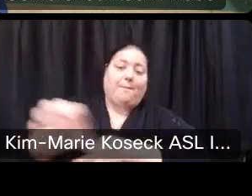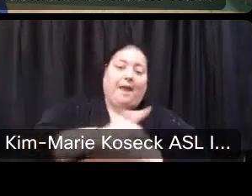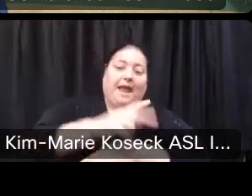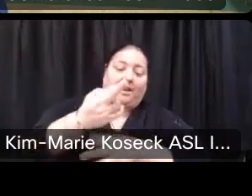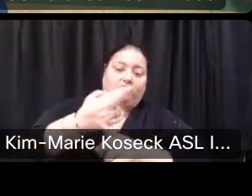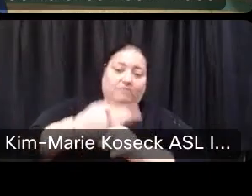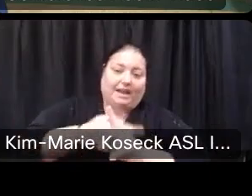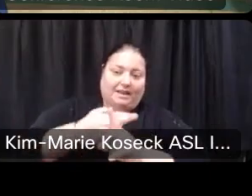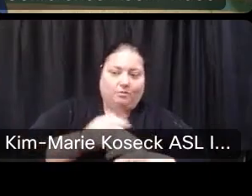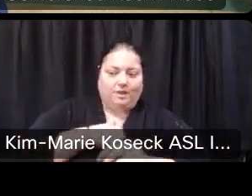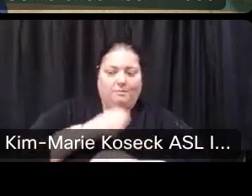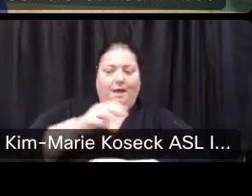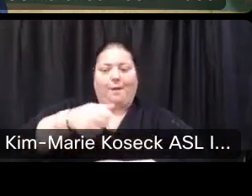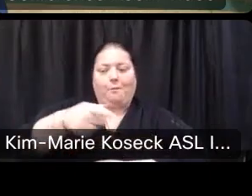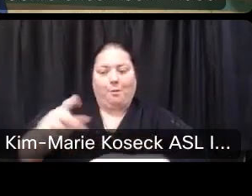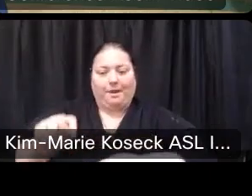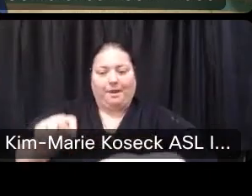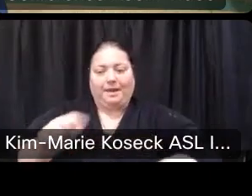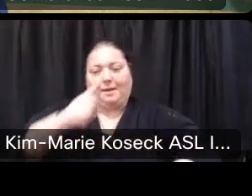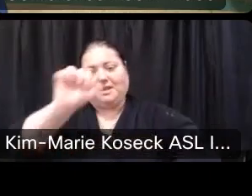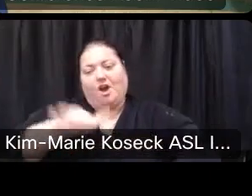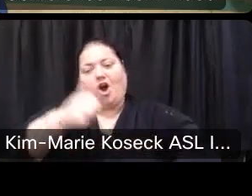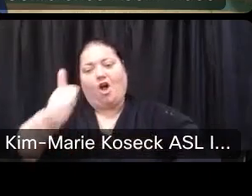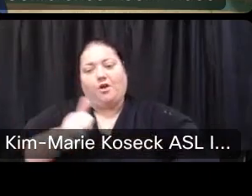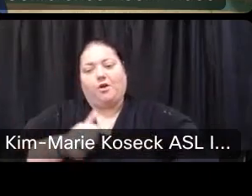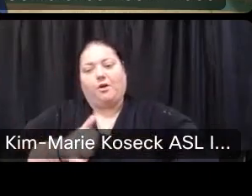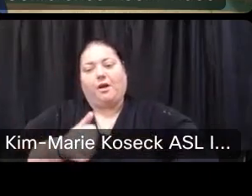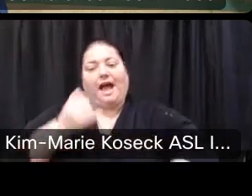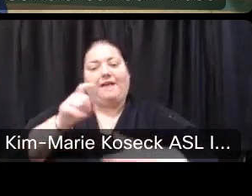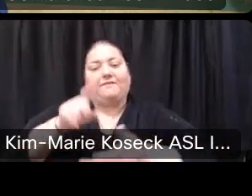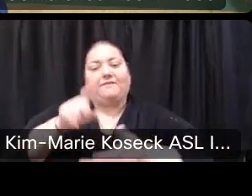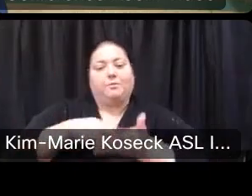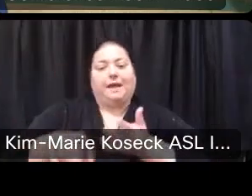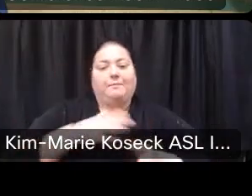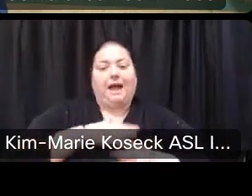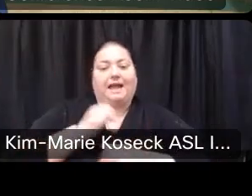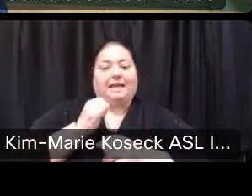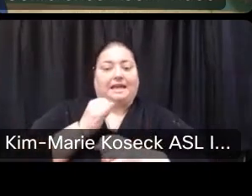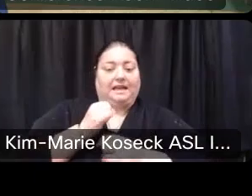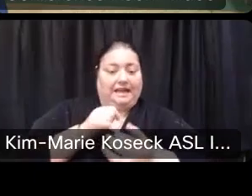with my apartment because I had other bills. I have to pay for my internet, I have to pay for my cell phone.